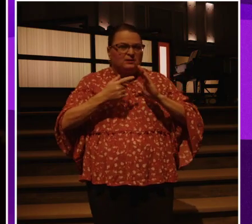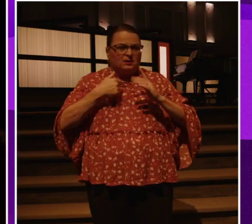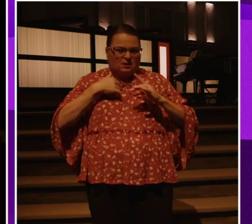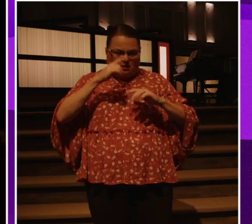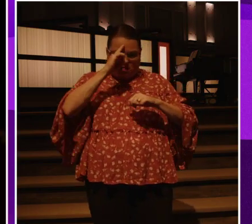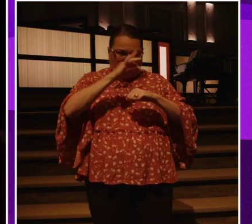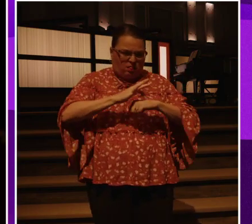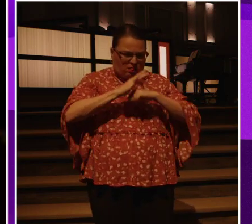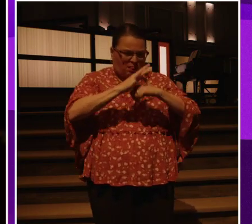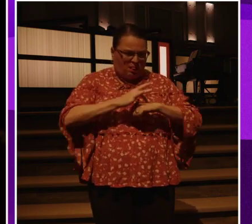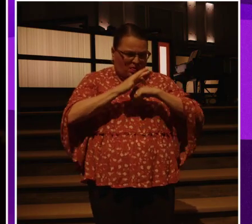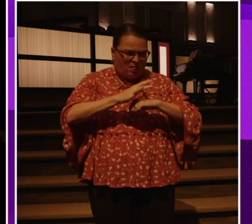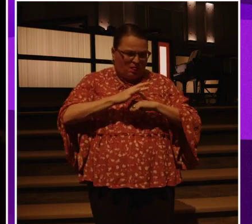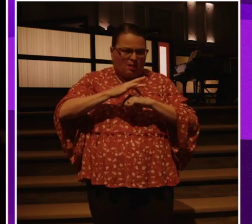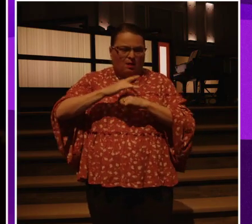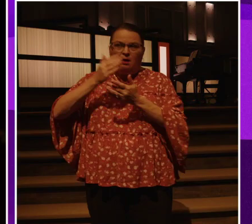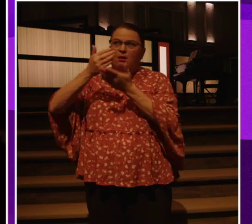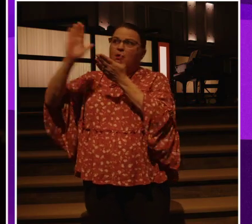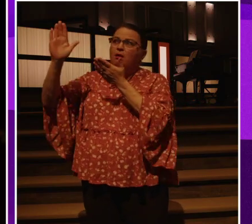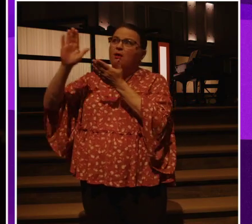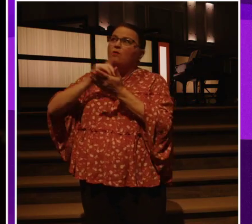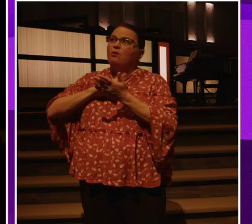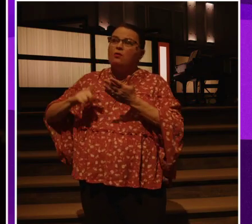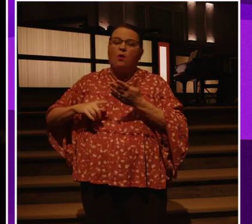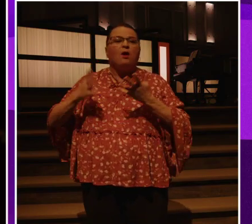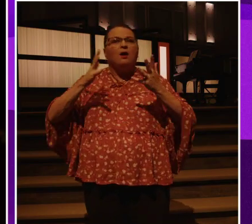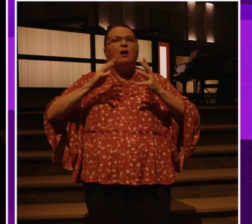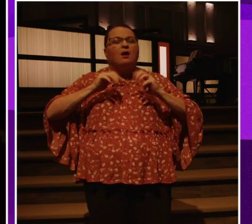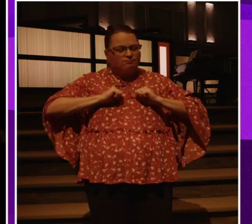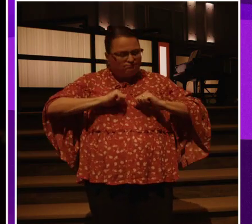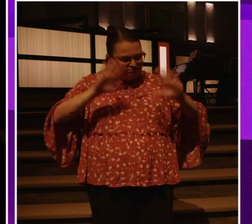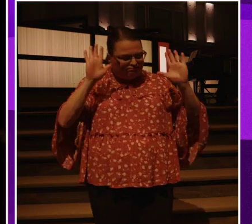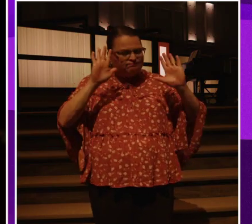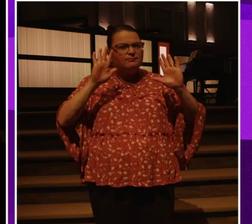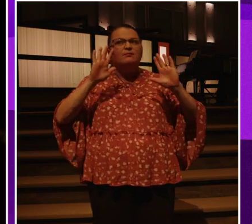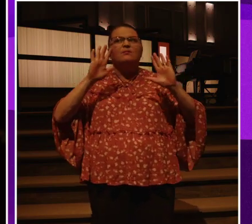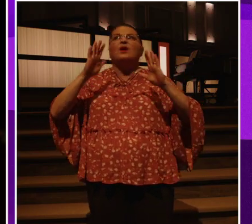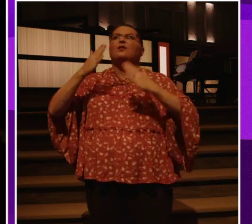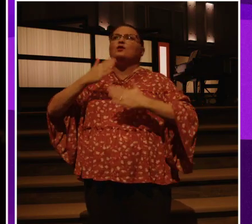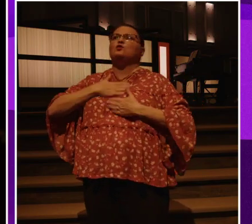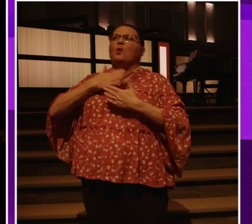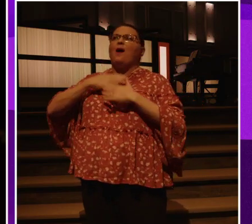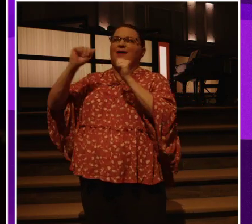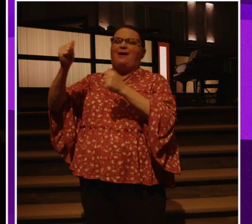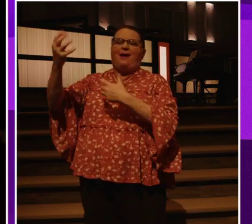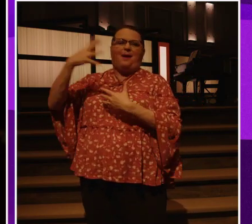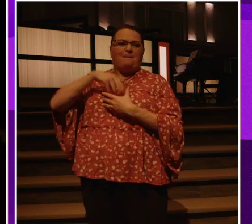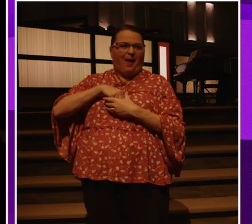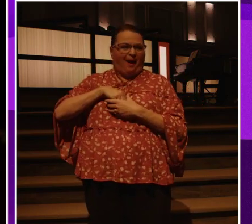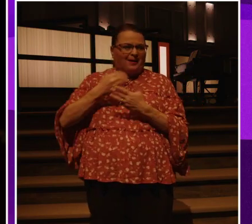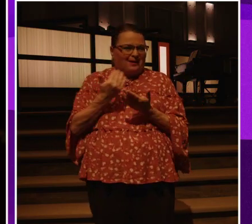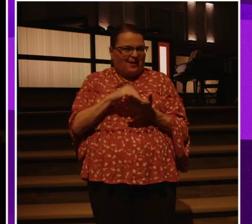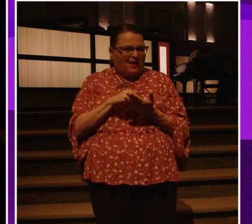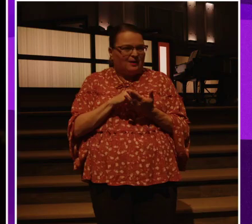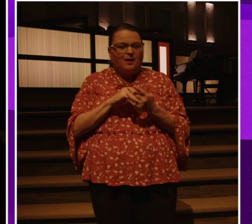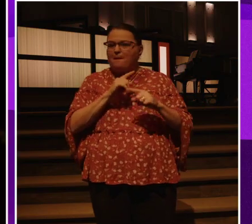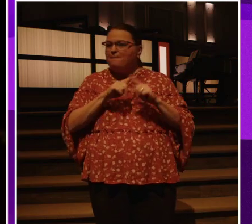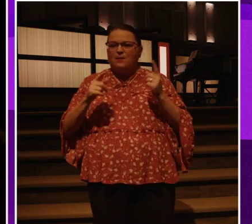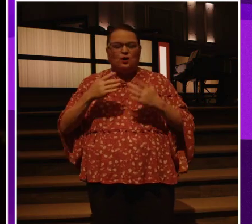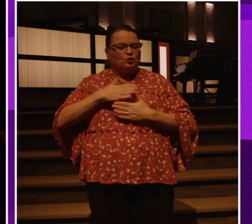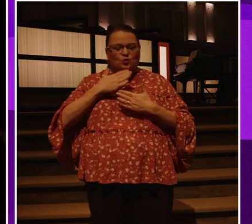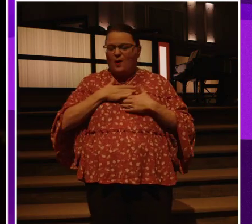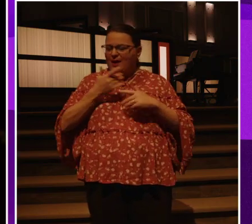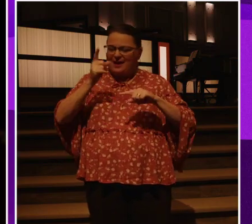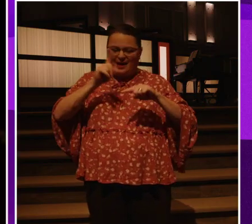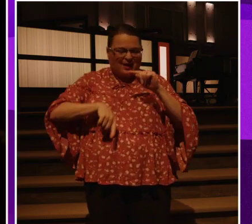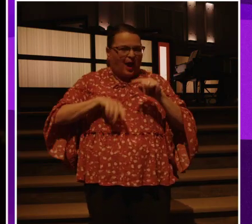and you confess that, then joy comes back. But joy cannot live in the mind and in the heart